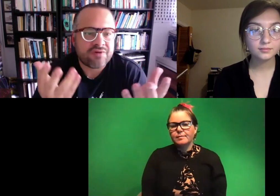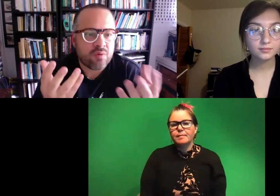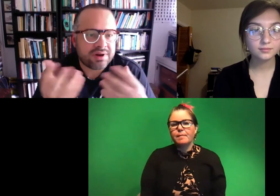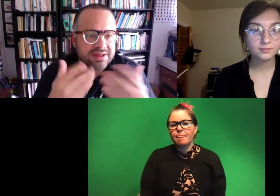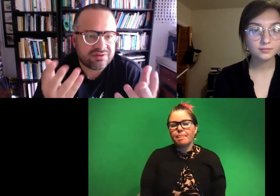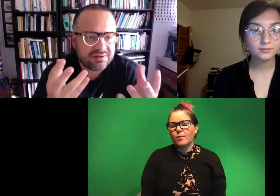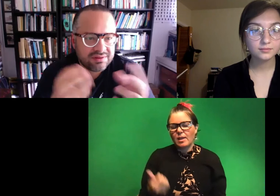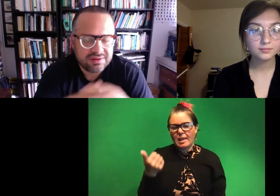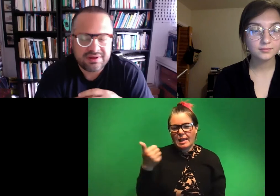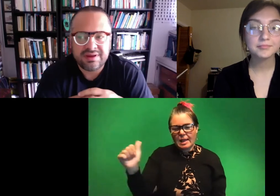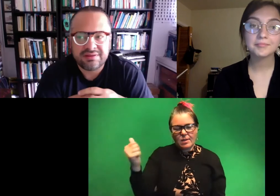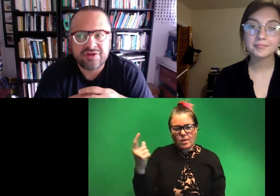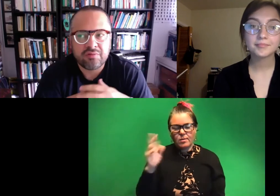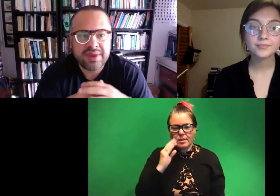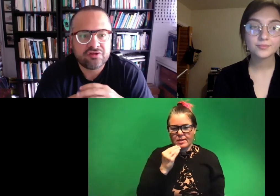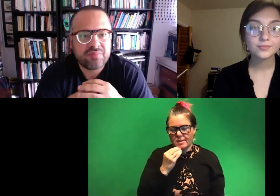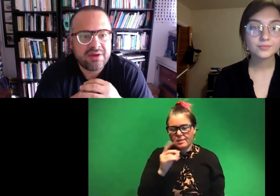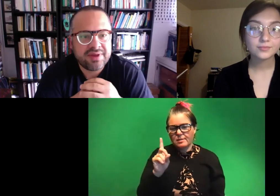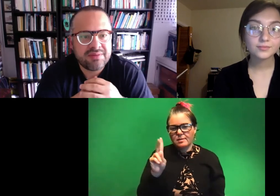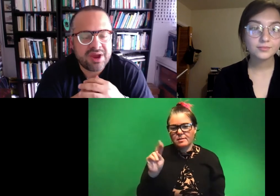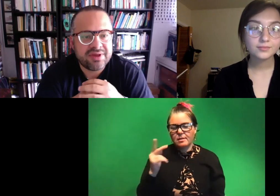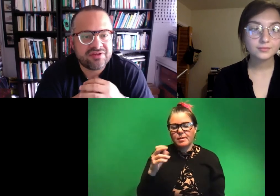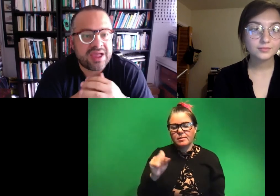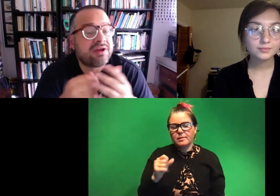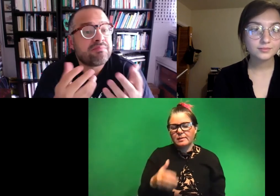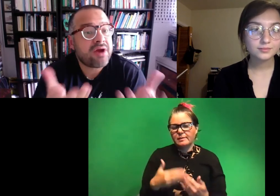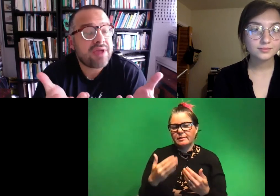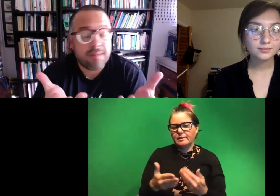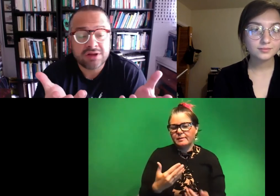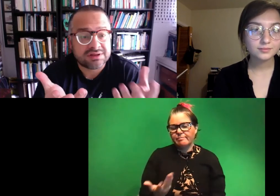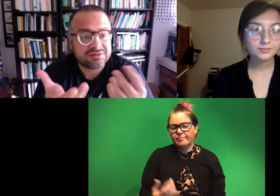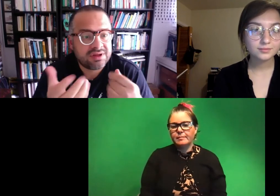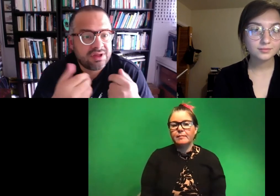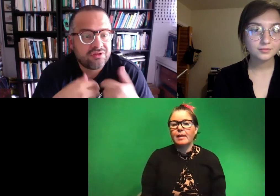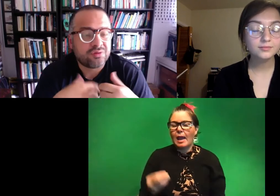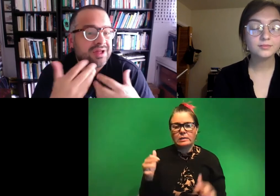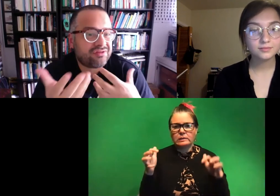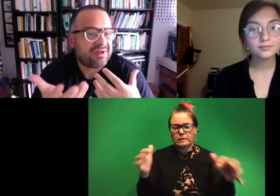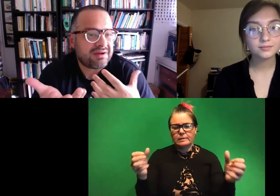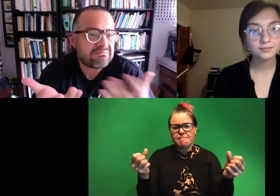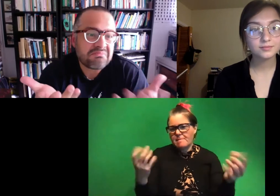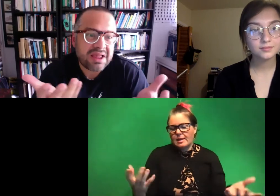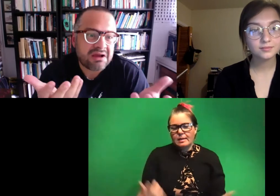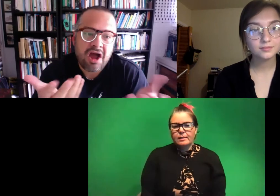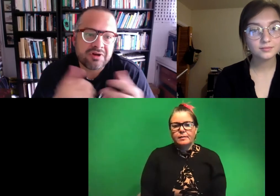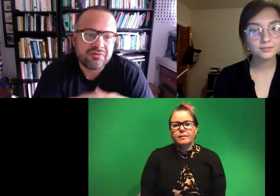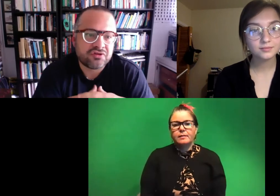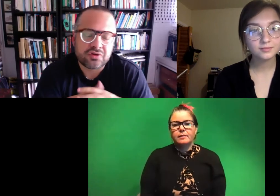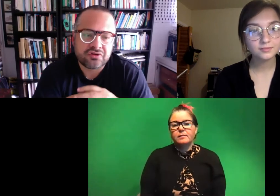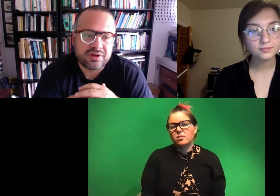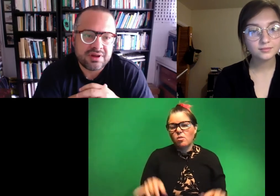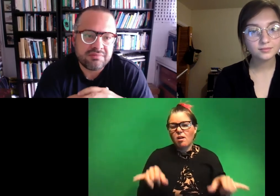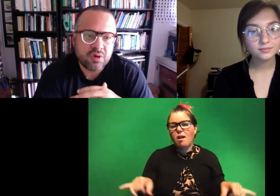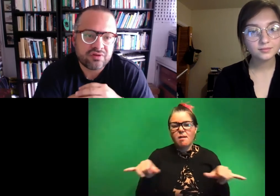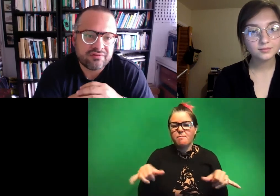Mostly everyone eats dung beetles very, very easy, and they are very abundant. So that's like common